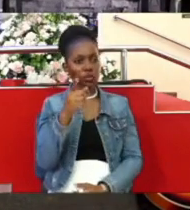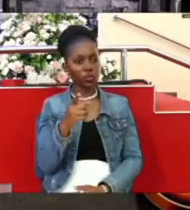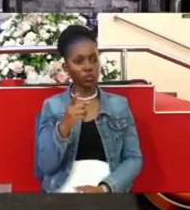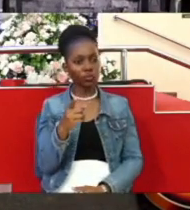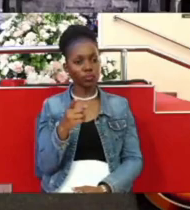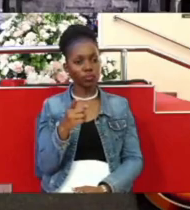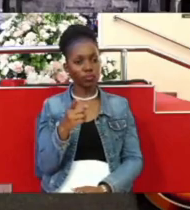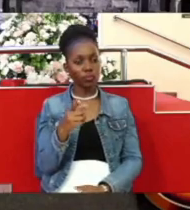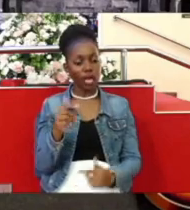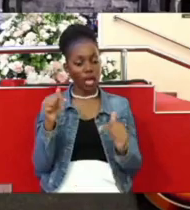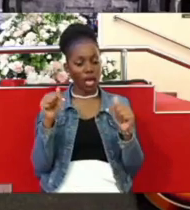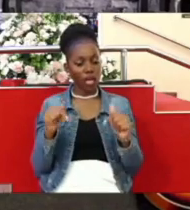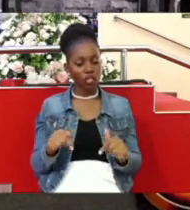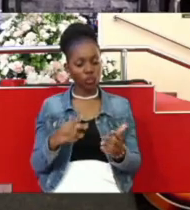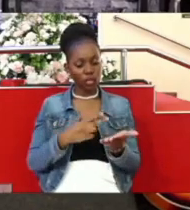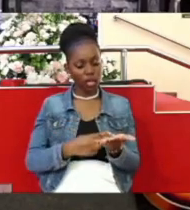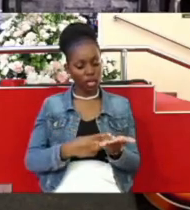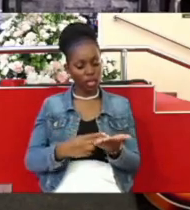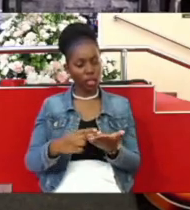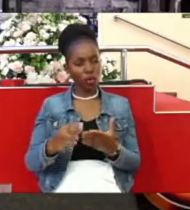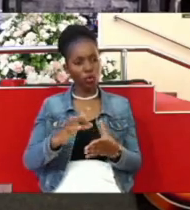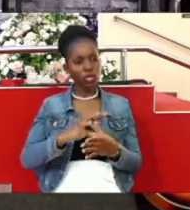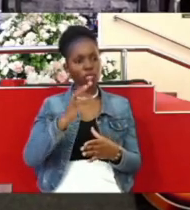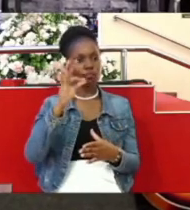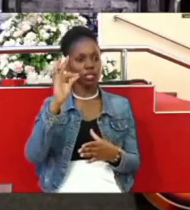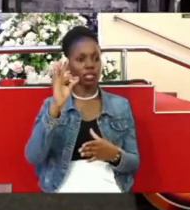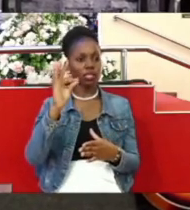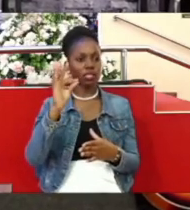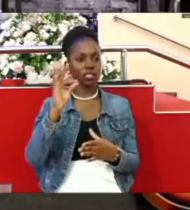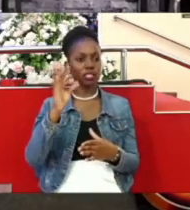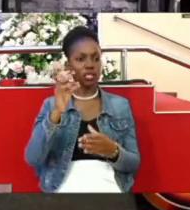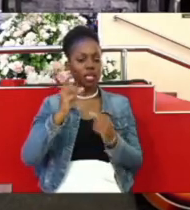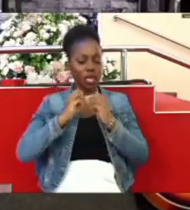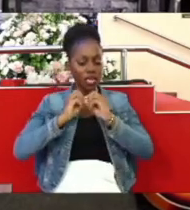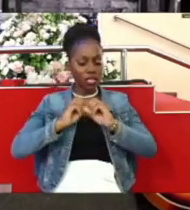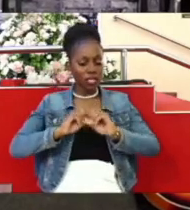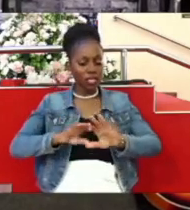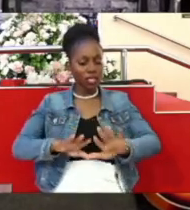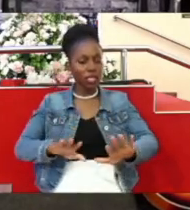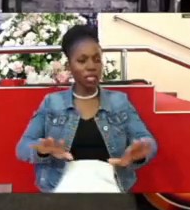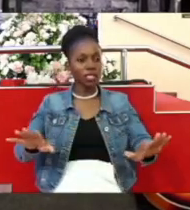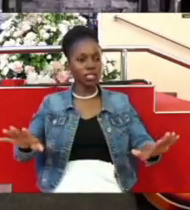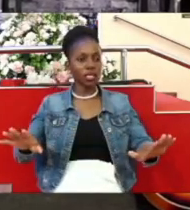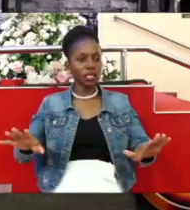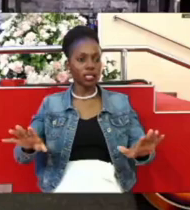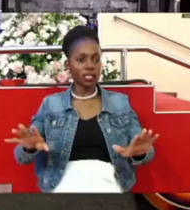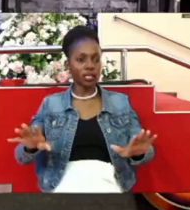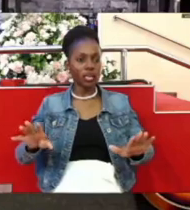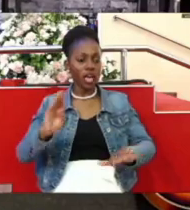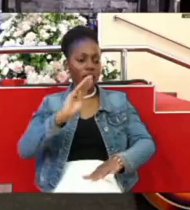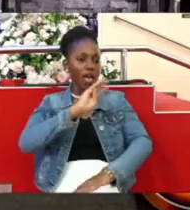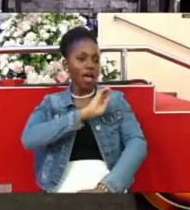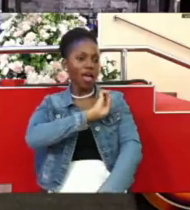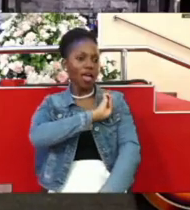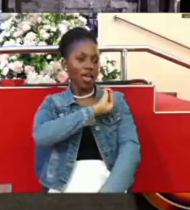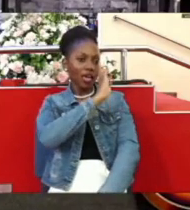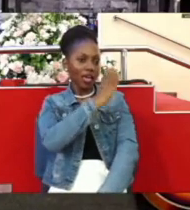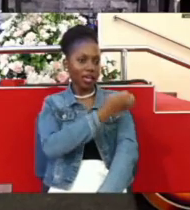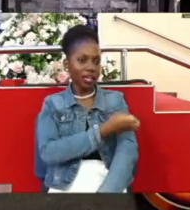And today, the Holy Spirit is releasing passion and energy to us to, in order not to become